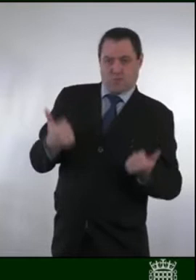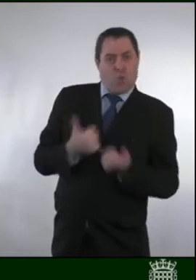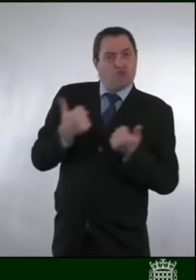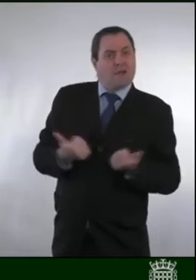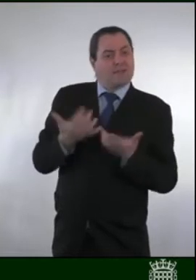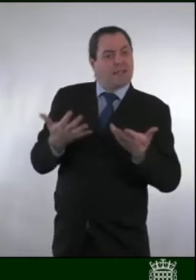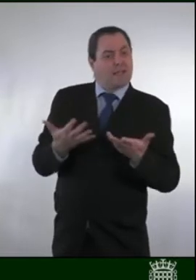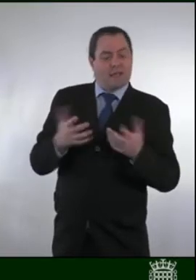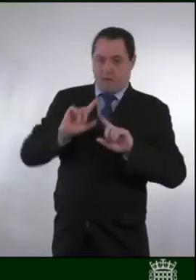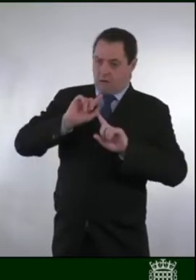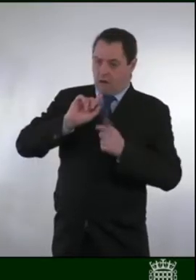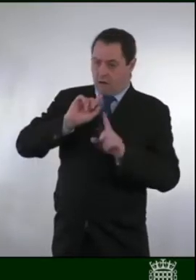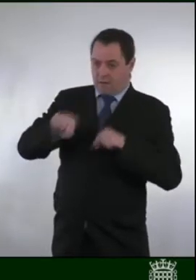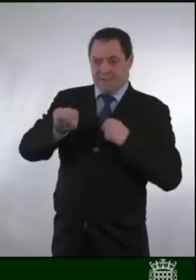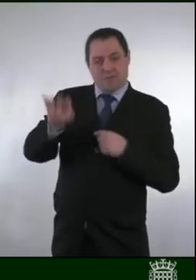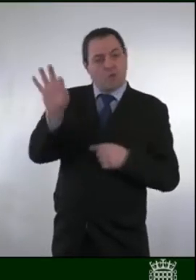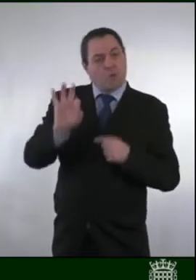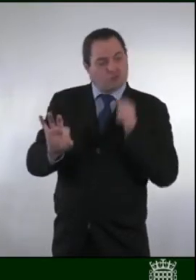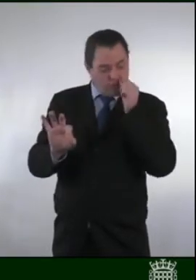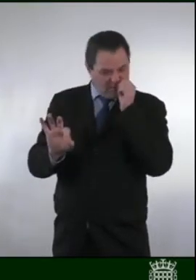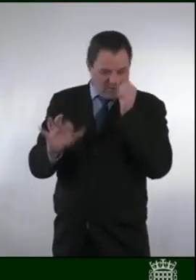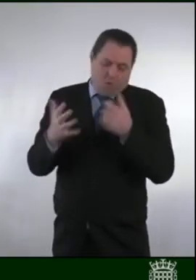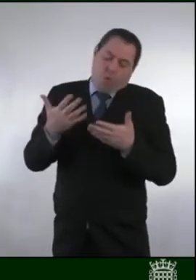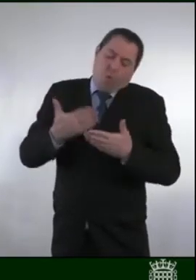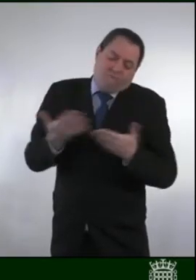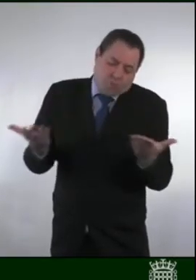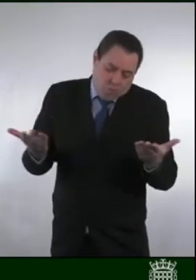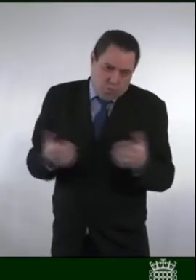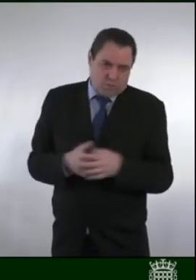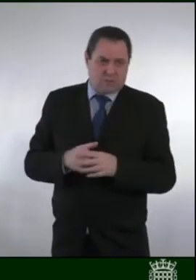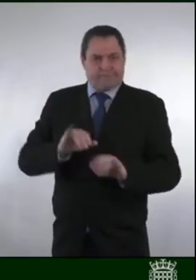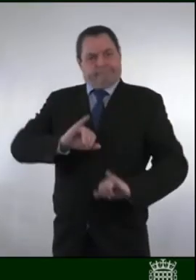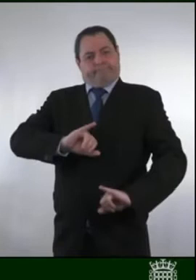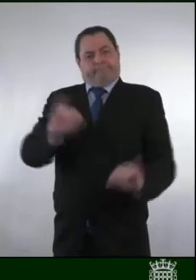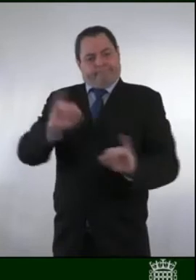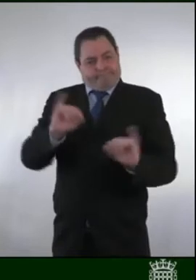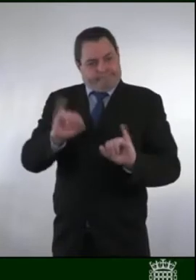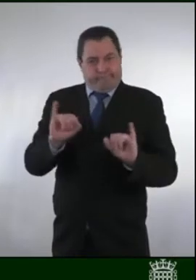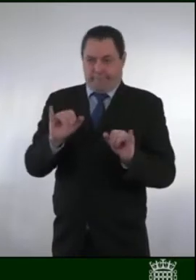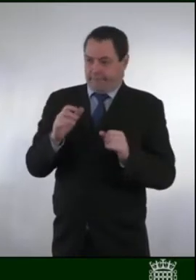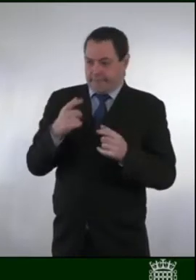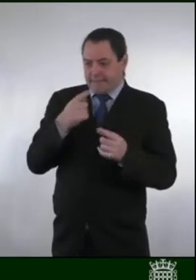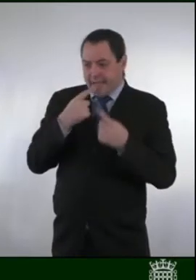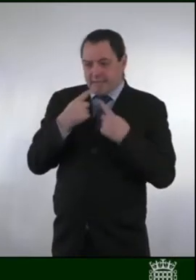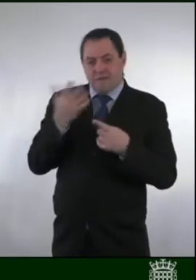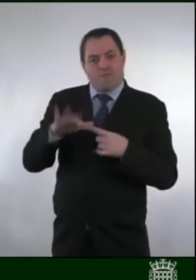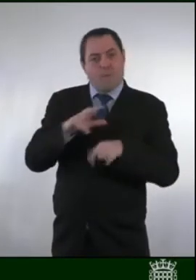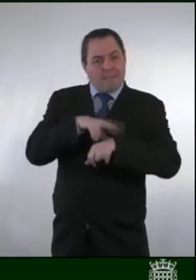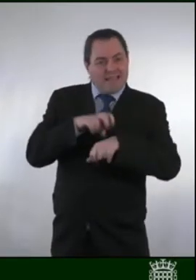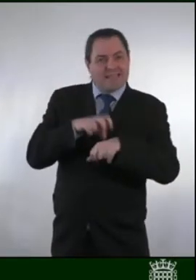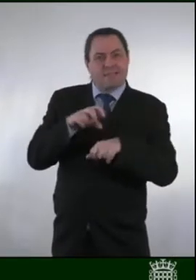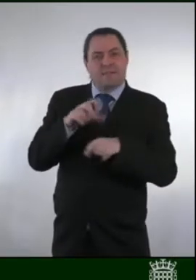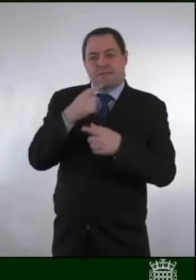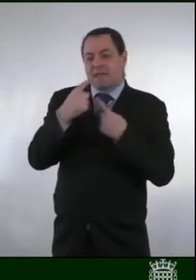Speaker. Of course, it is outrageous that any data should have been lost, but at